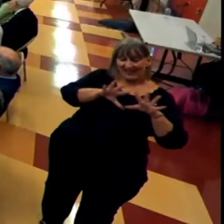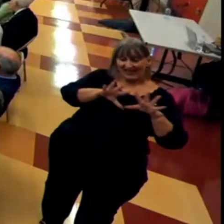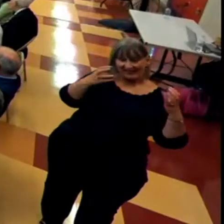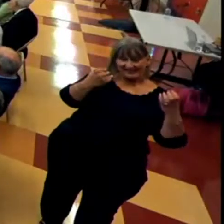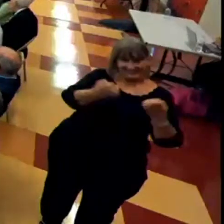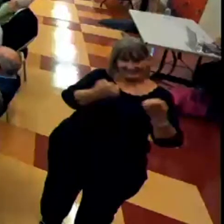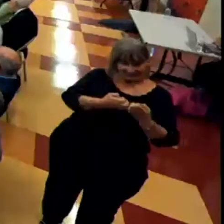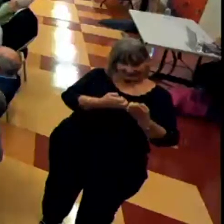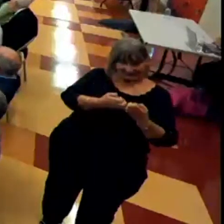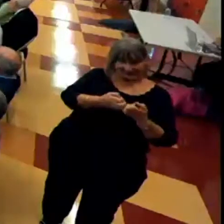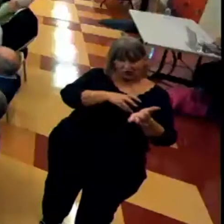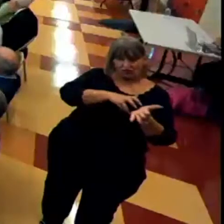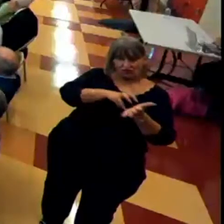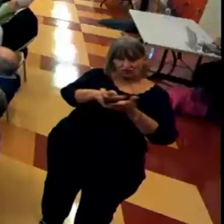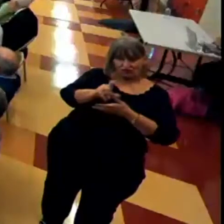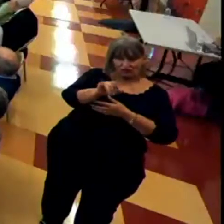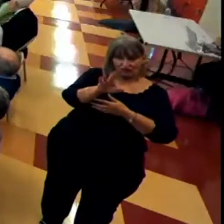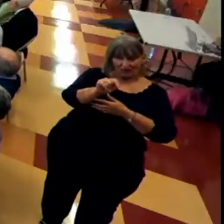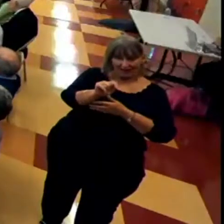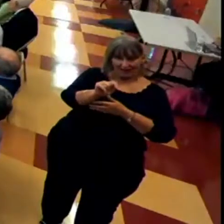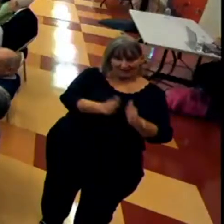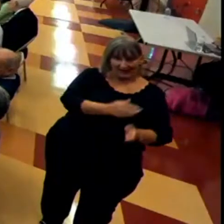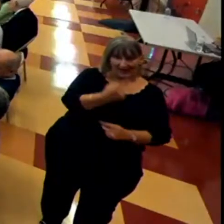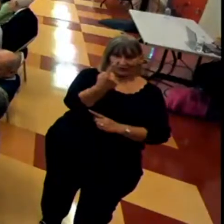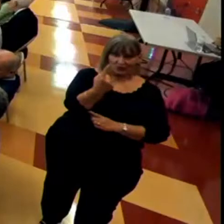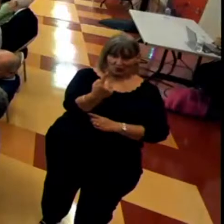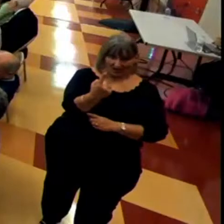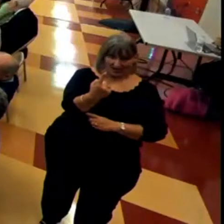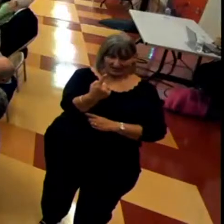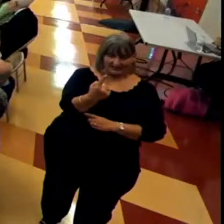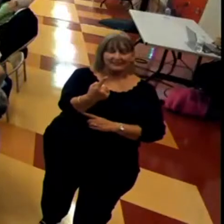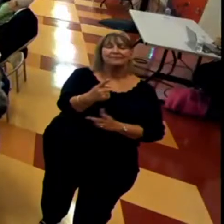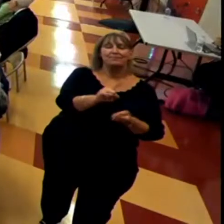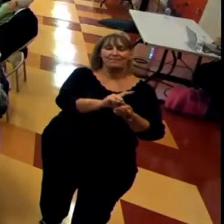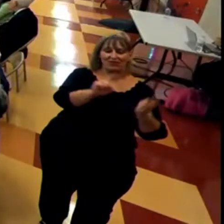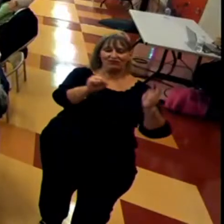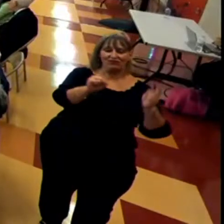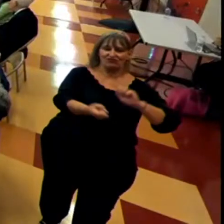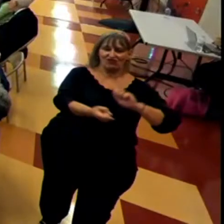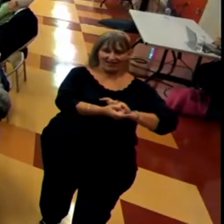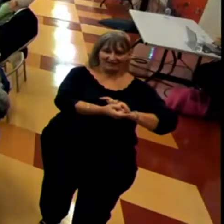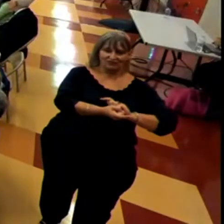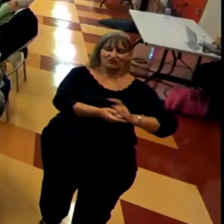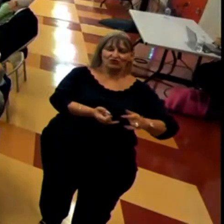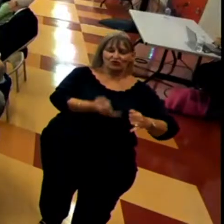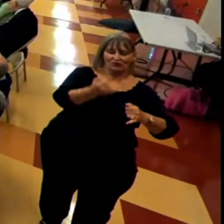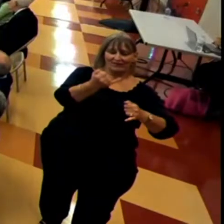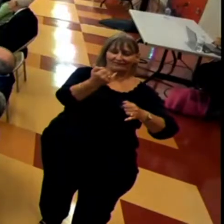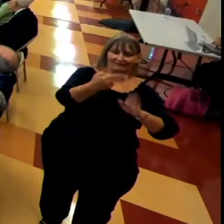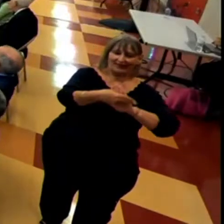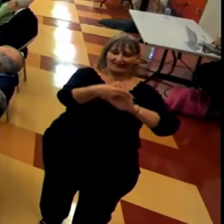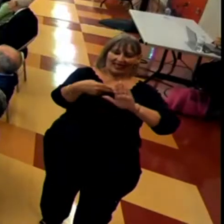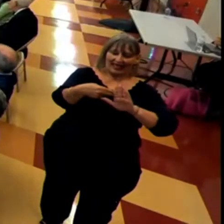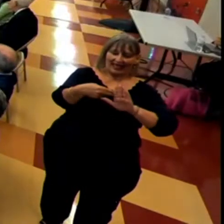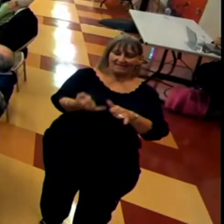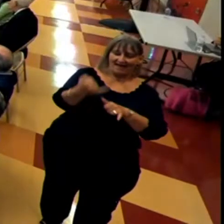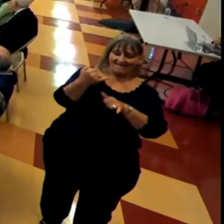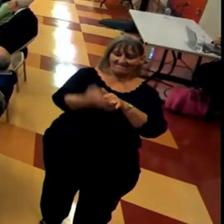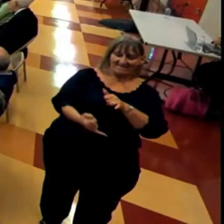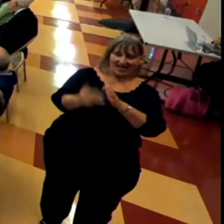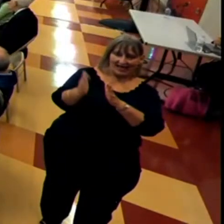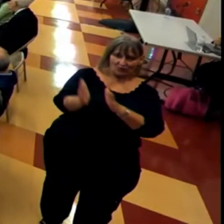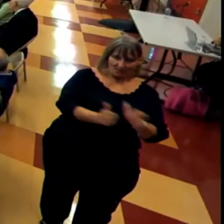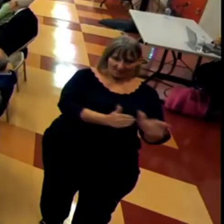plan 1 move to committee final plan with contingency that Sid and